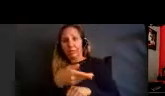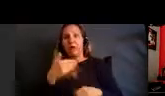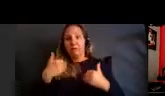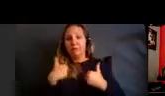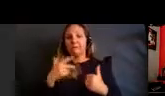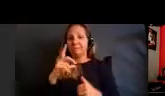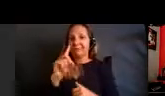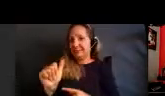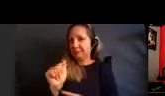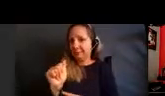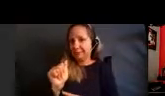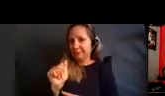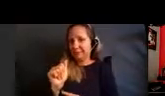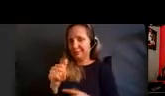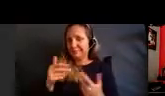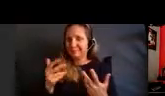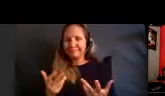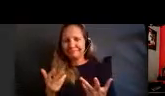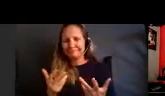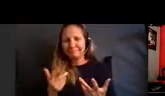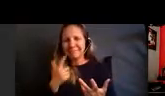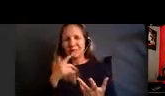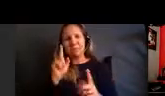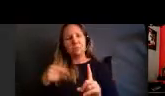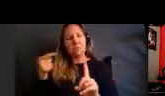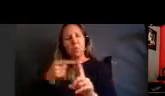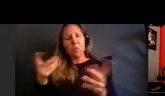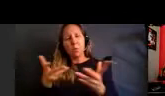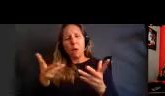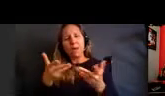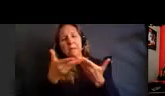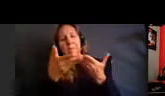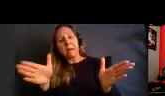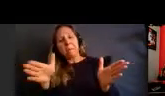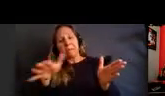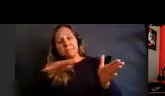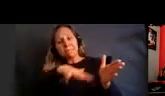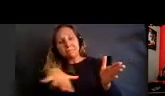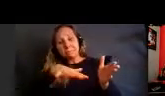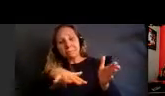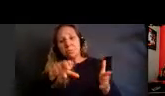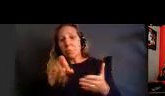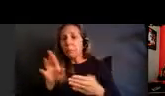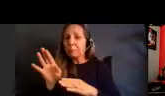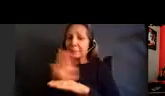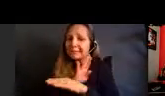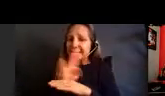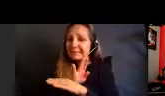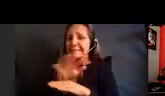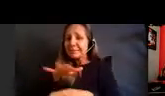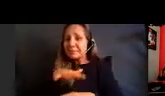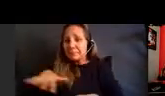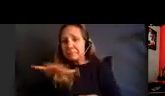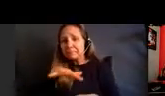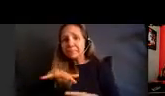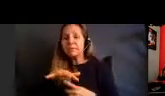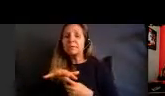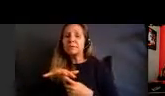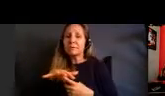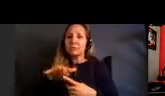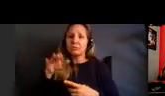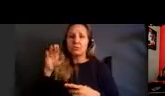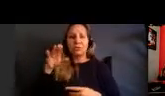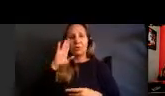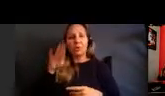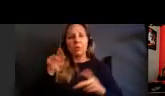that no matter what space you're in, whether it's a public space or a business of any kind, people are actually looking to